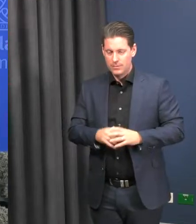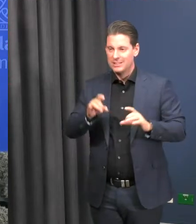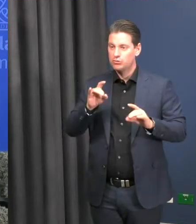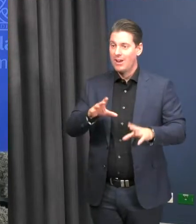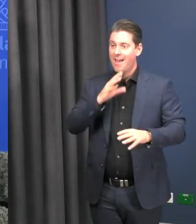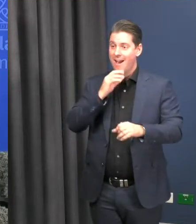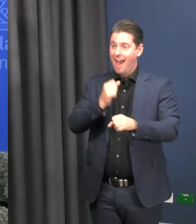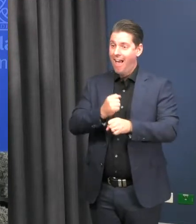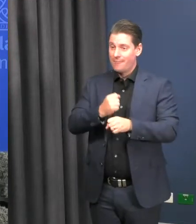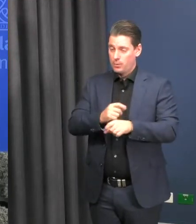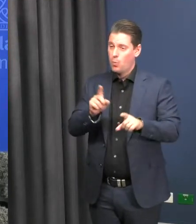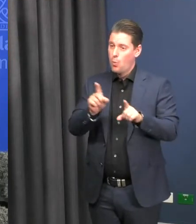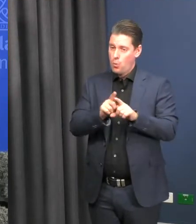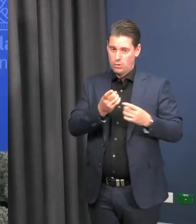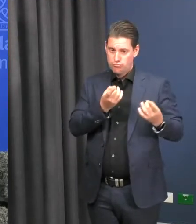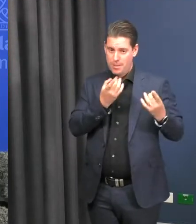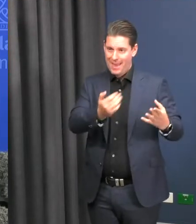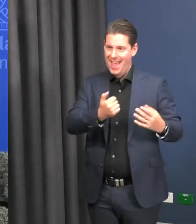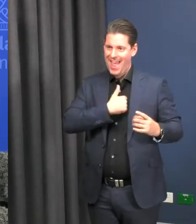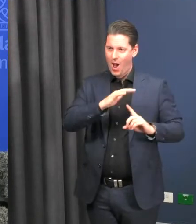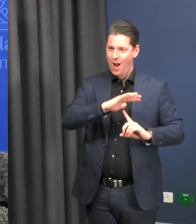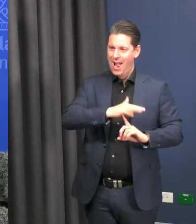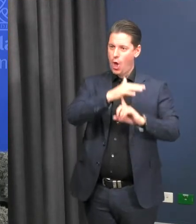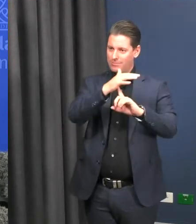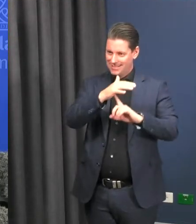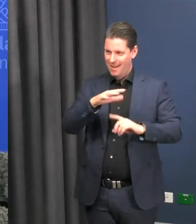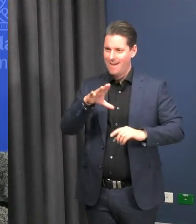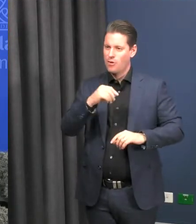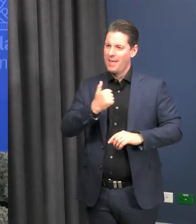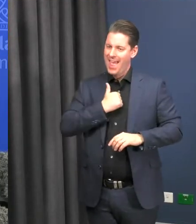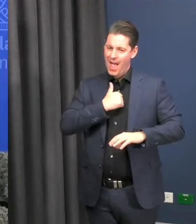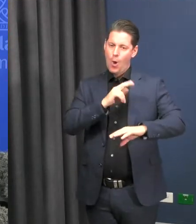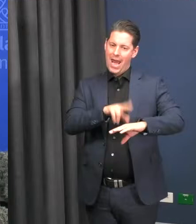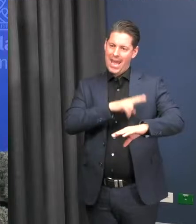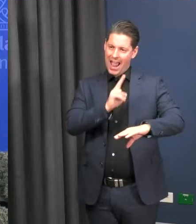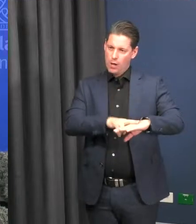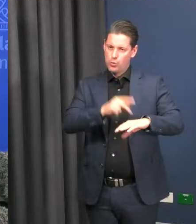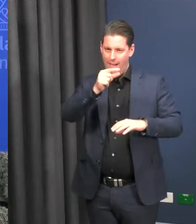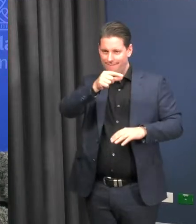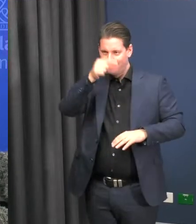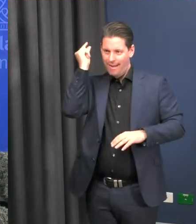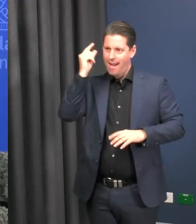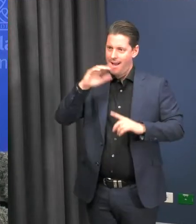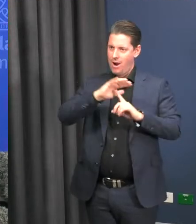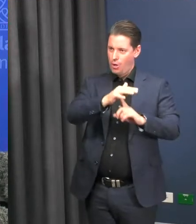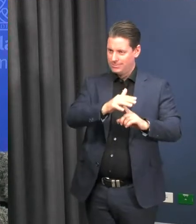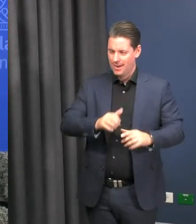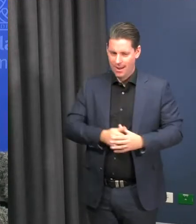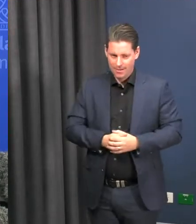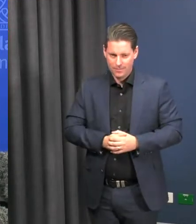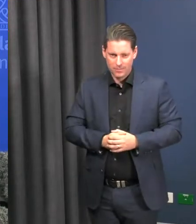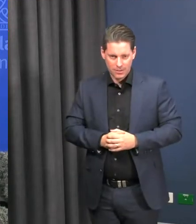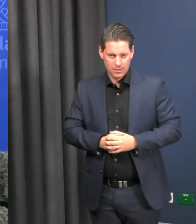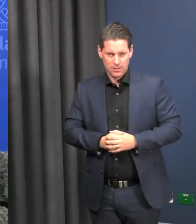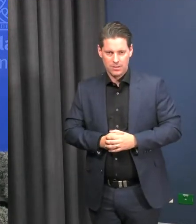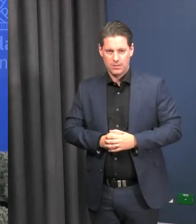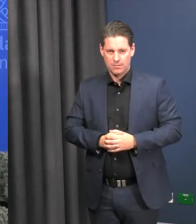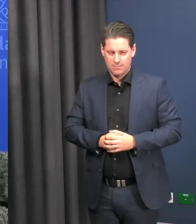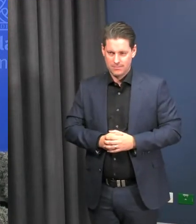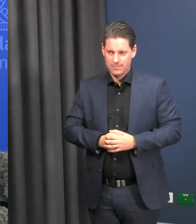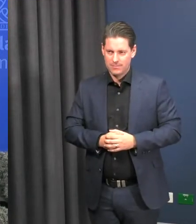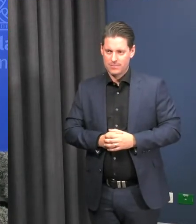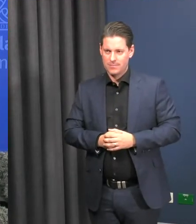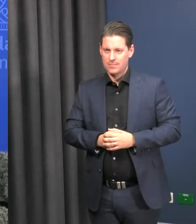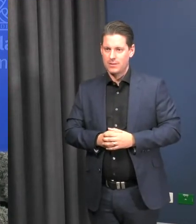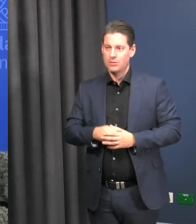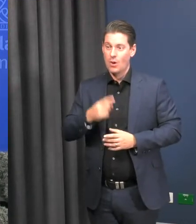heavy lift helicopters from our National Aerial Firefighting Fleet. Sikorsky S61 is being